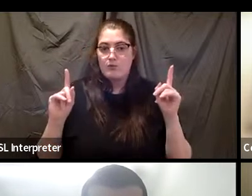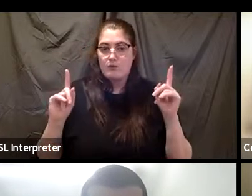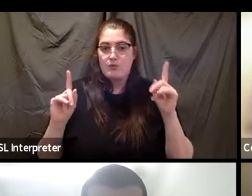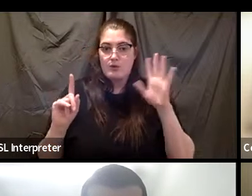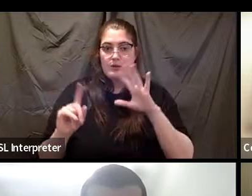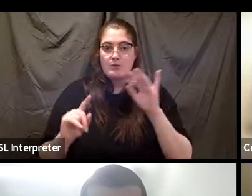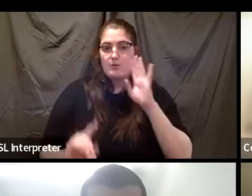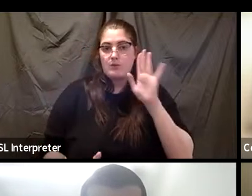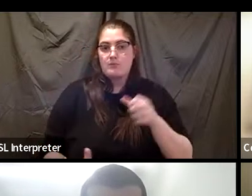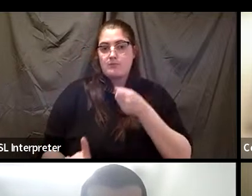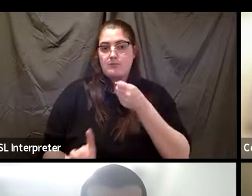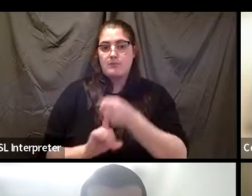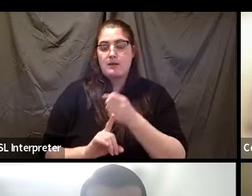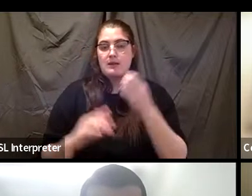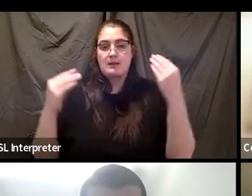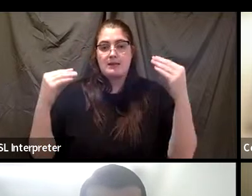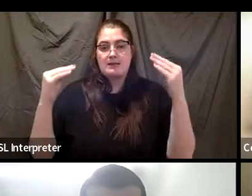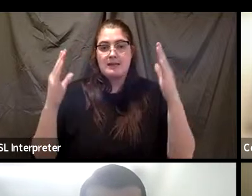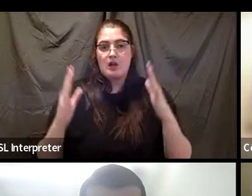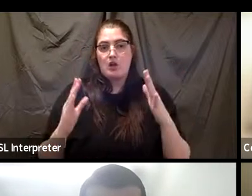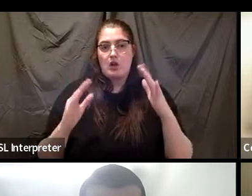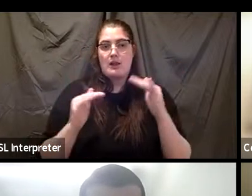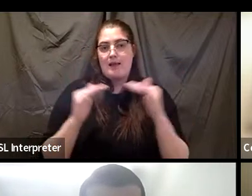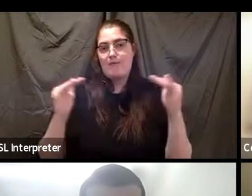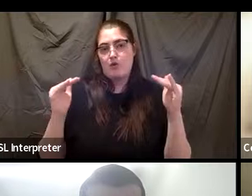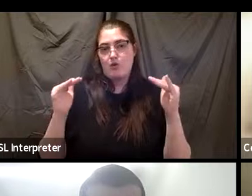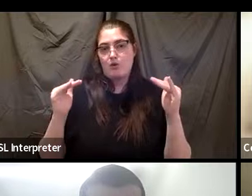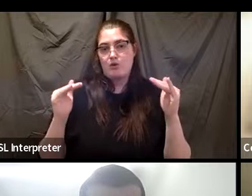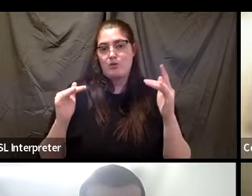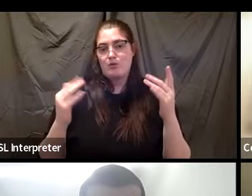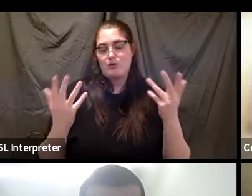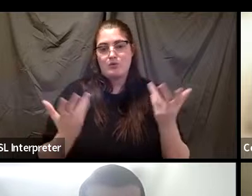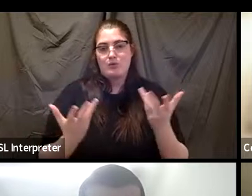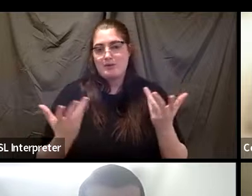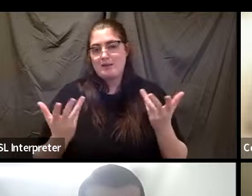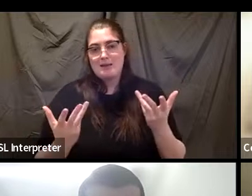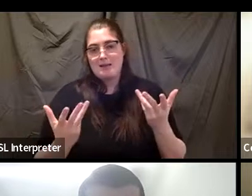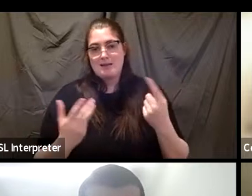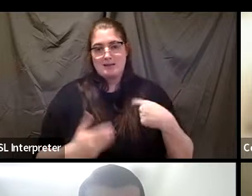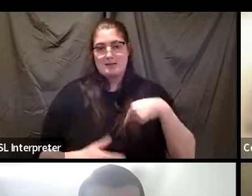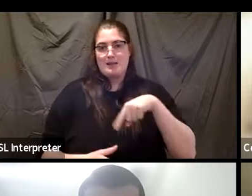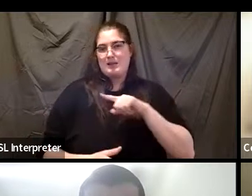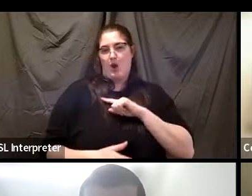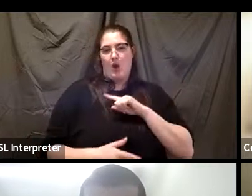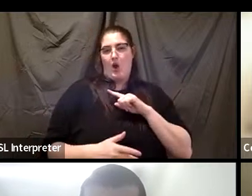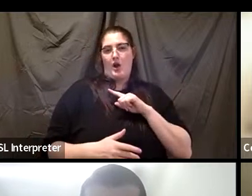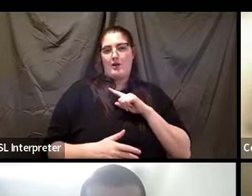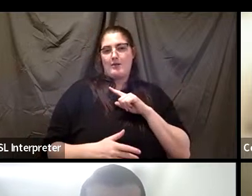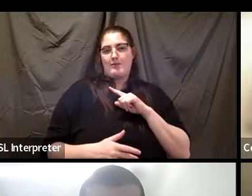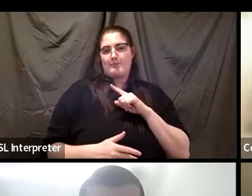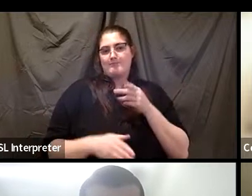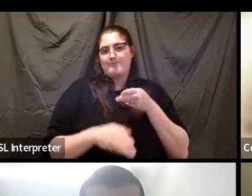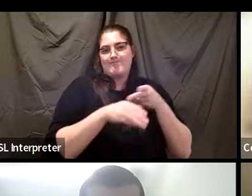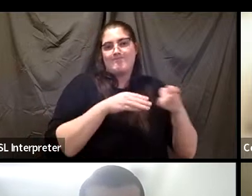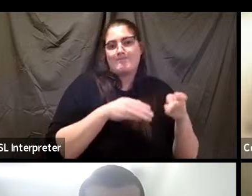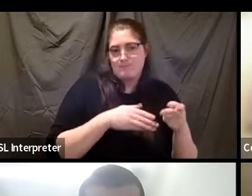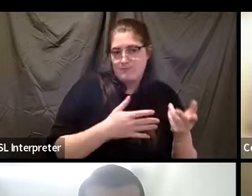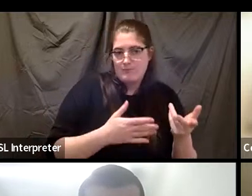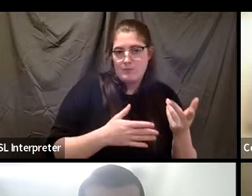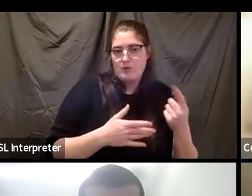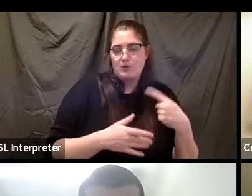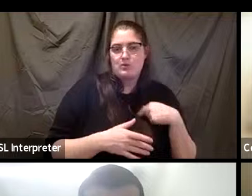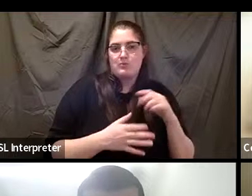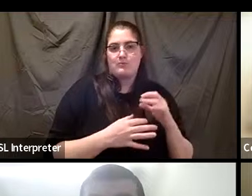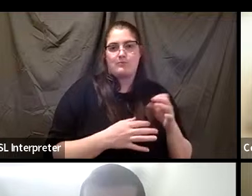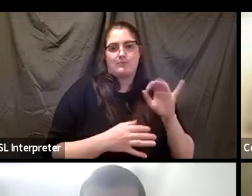affect the seller level as well and so forth. So this is just the sort of in our domain, if you speak. So we went with an apartment